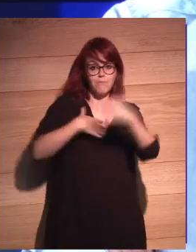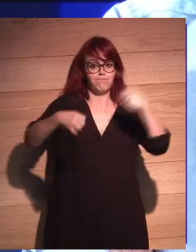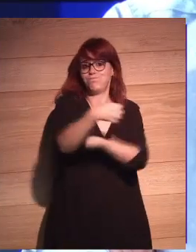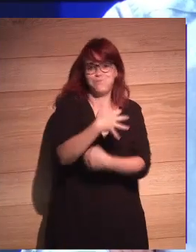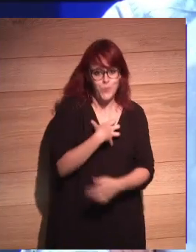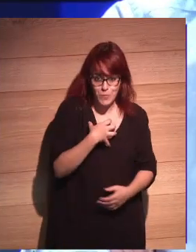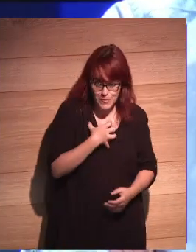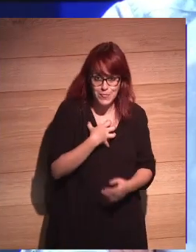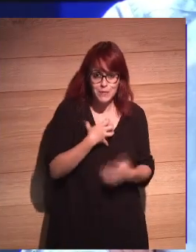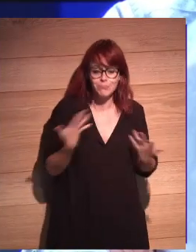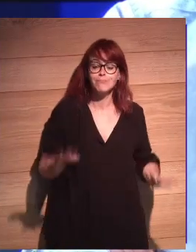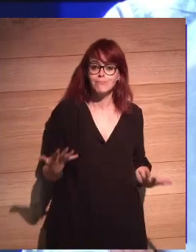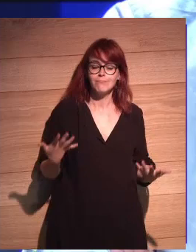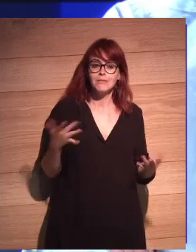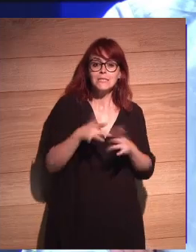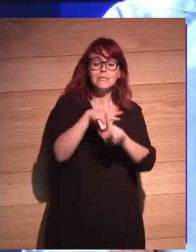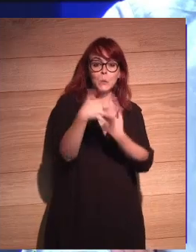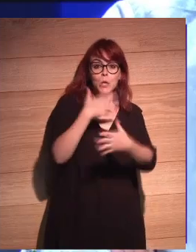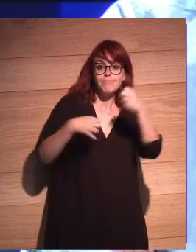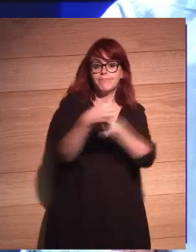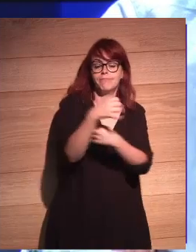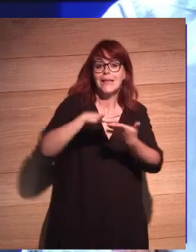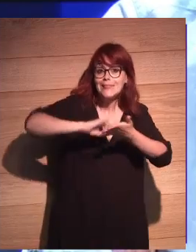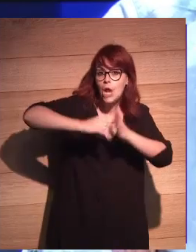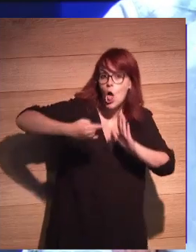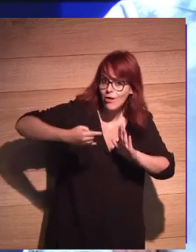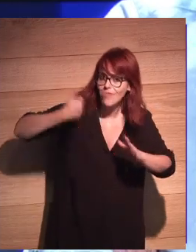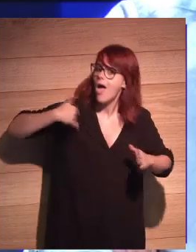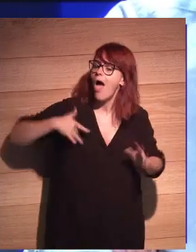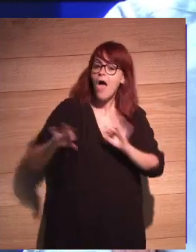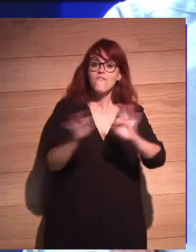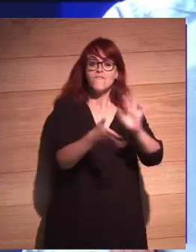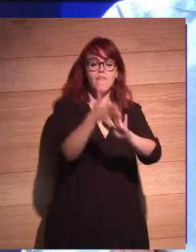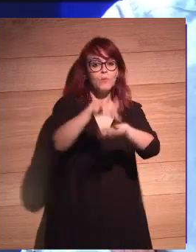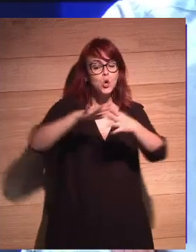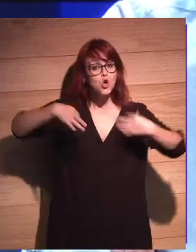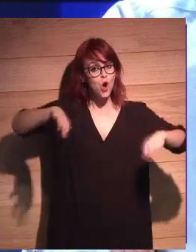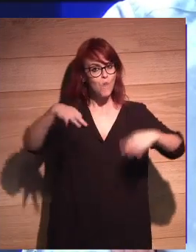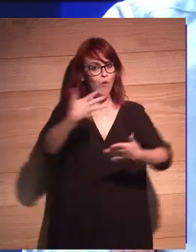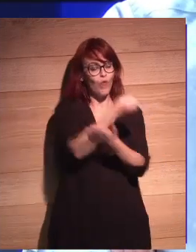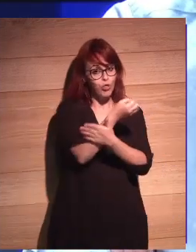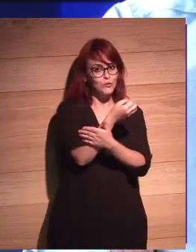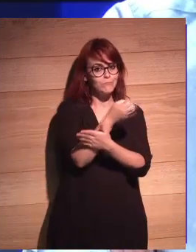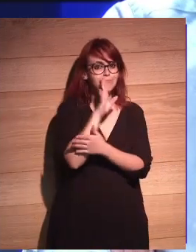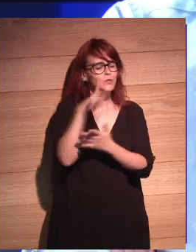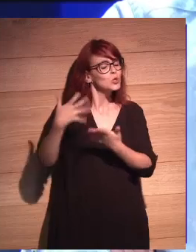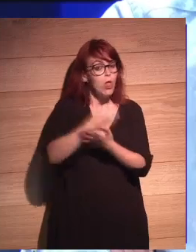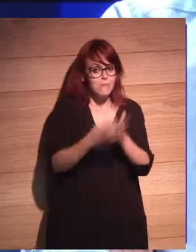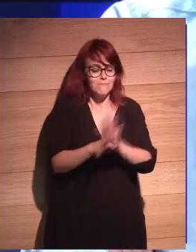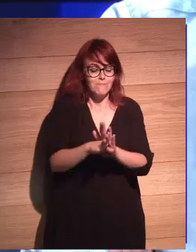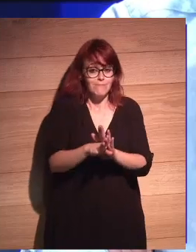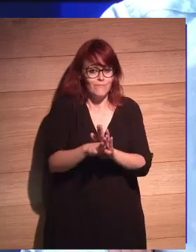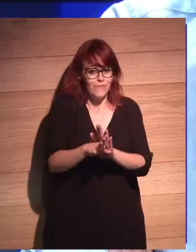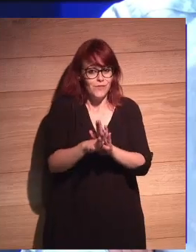something that that we can't do in reality. So when technology is something usual for